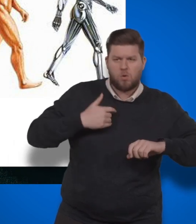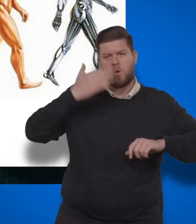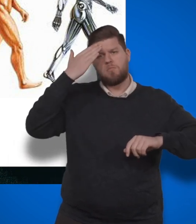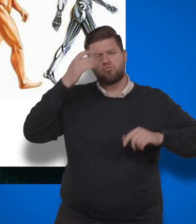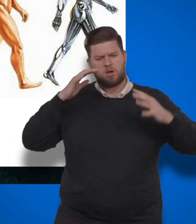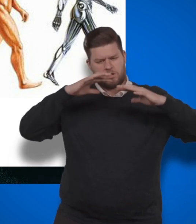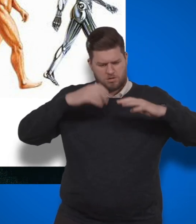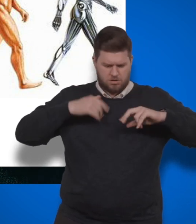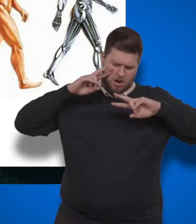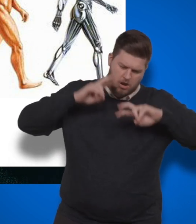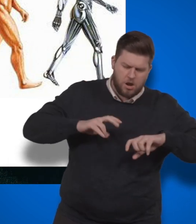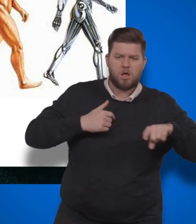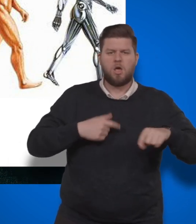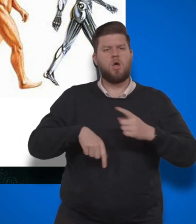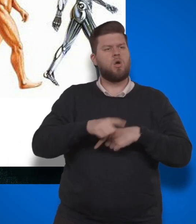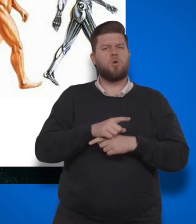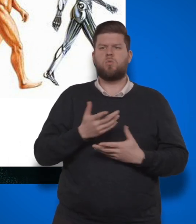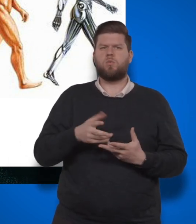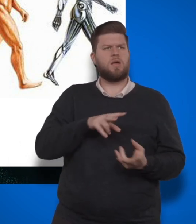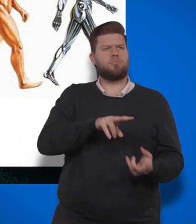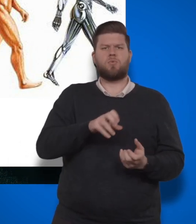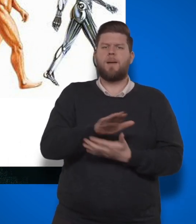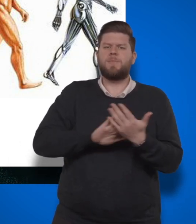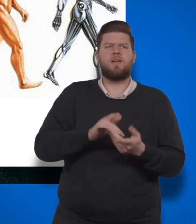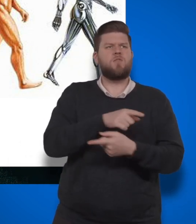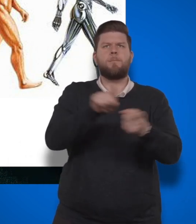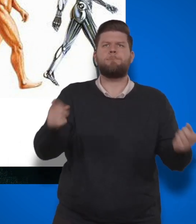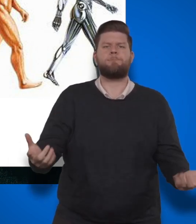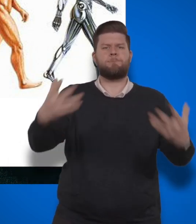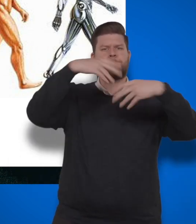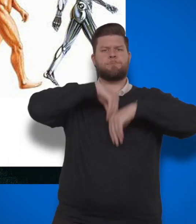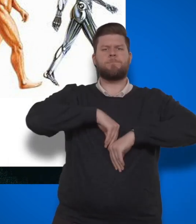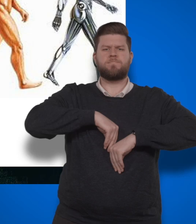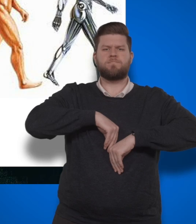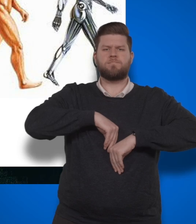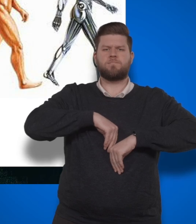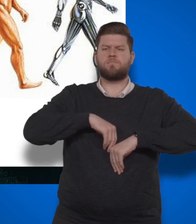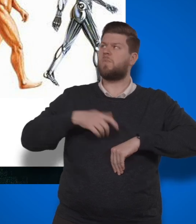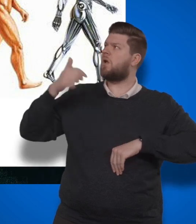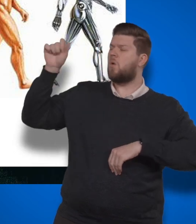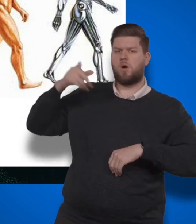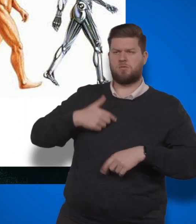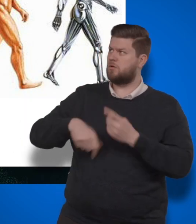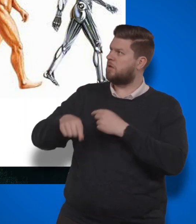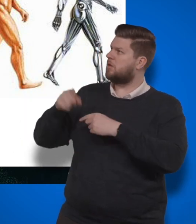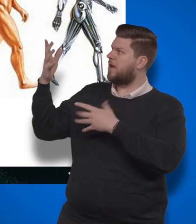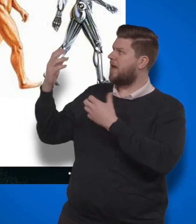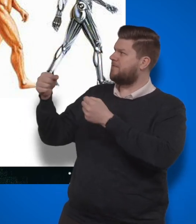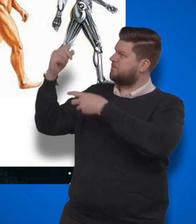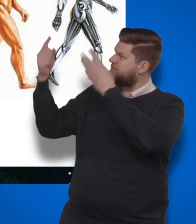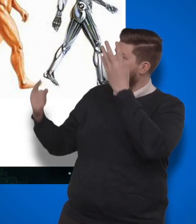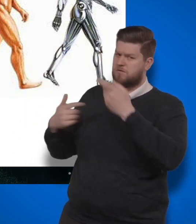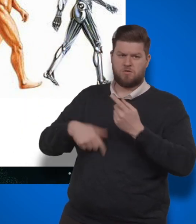meaning from outside ourselves, from the Creator God in whose image we are made. We're not autonomous